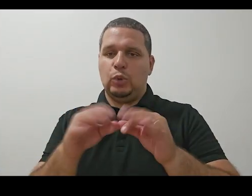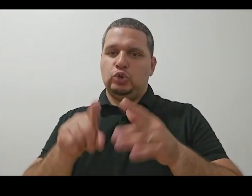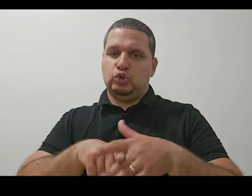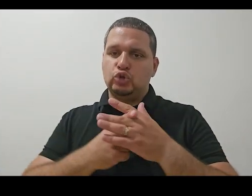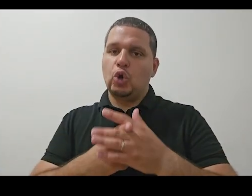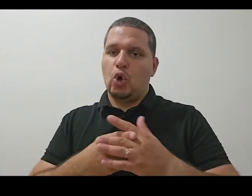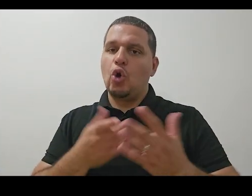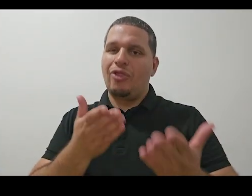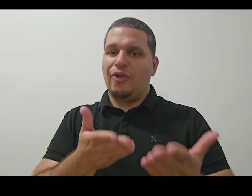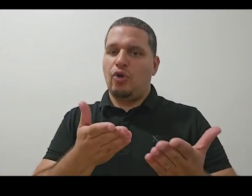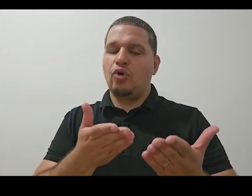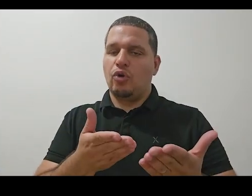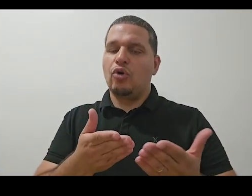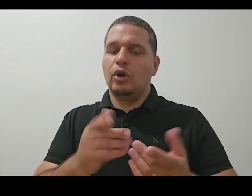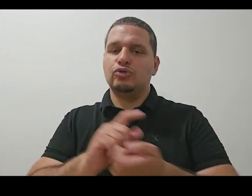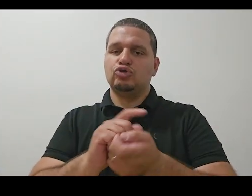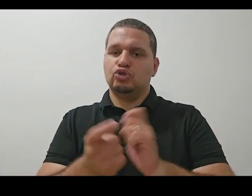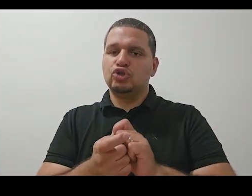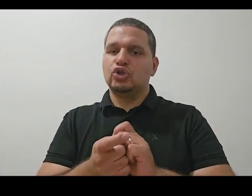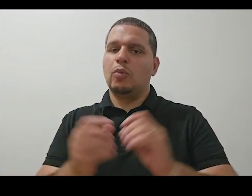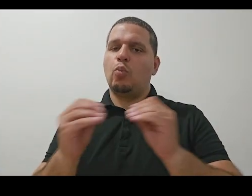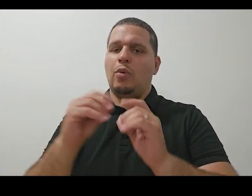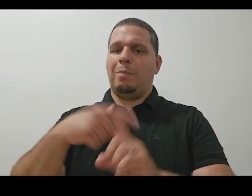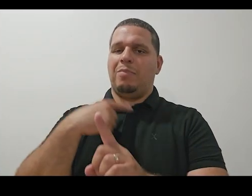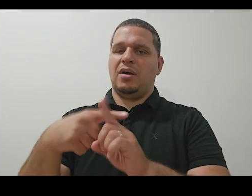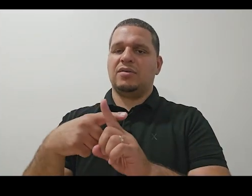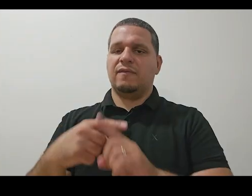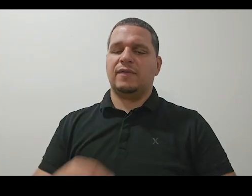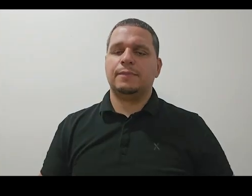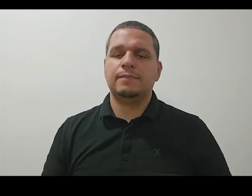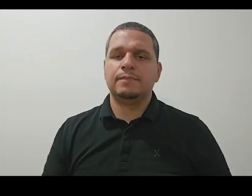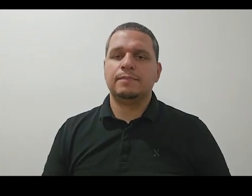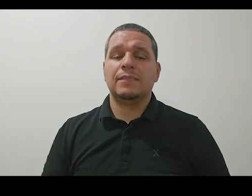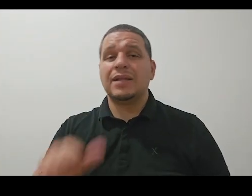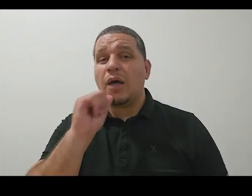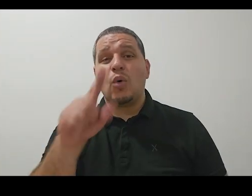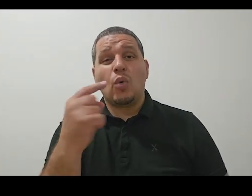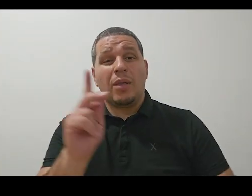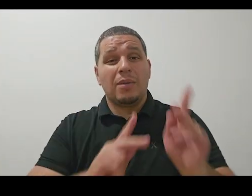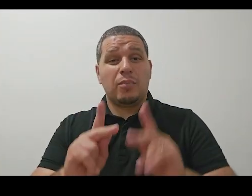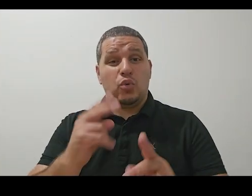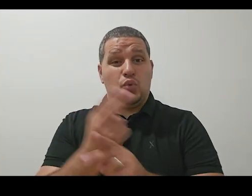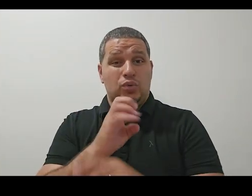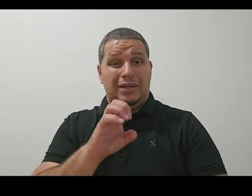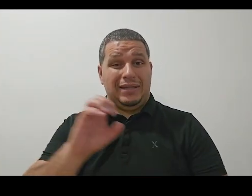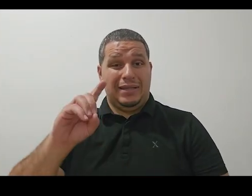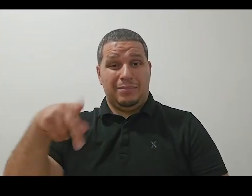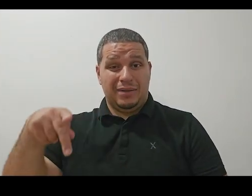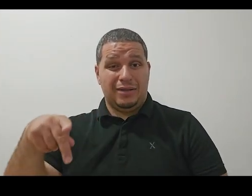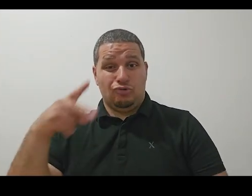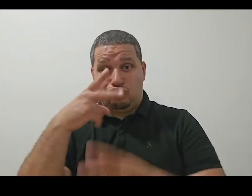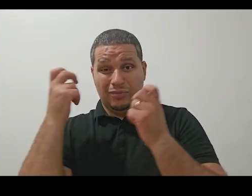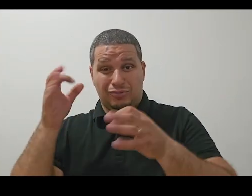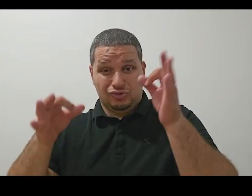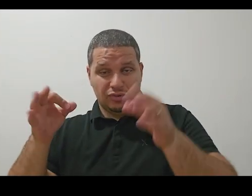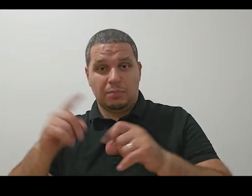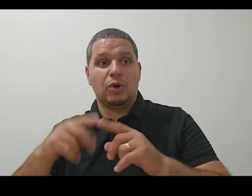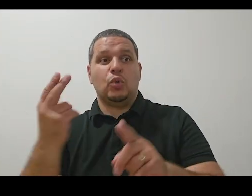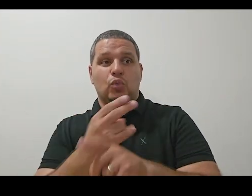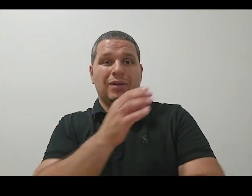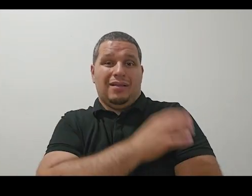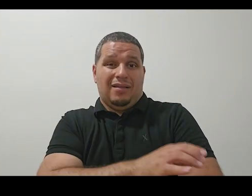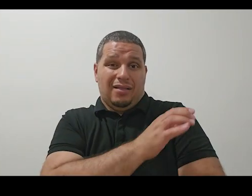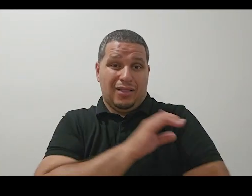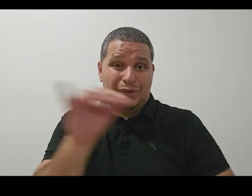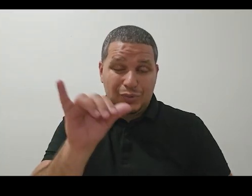me, language starts there. It's about changing it to be more positive. But not only do people use the EDP in the criminal